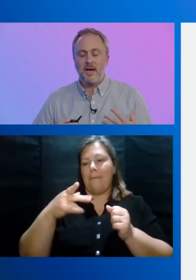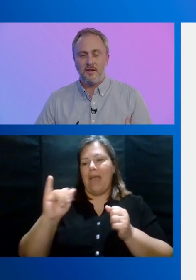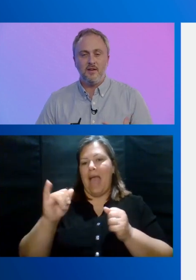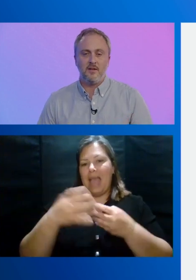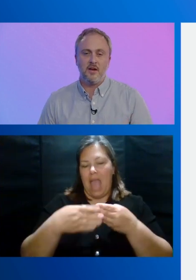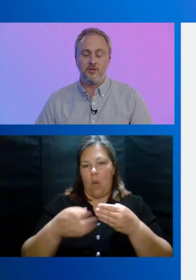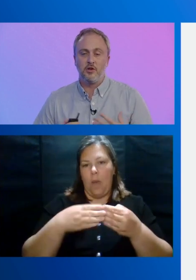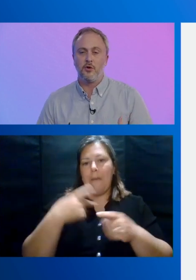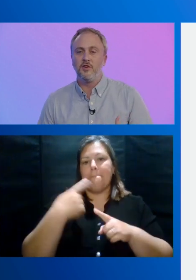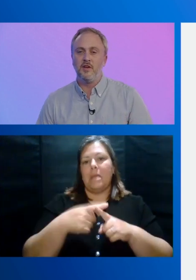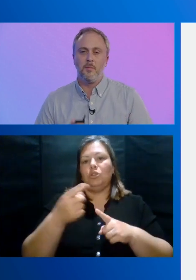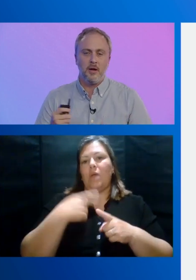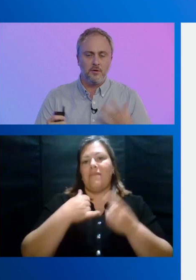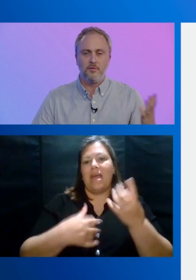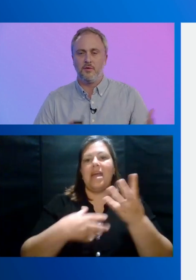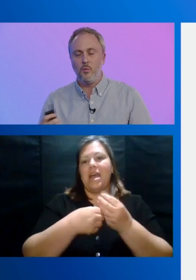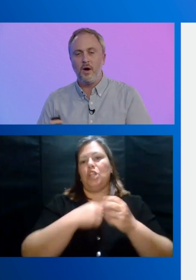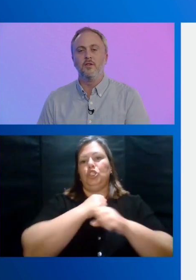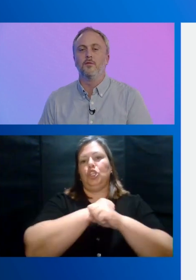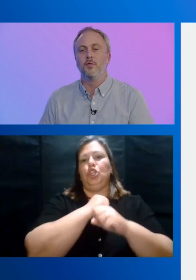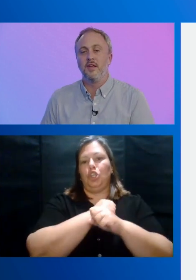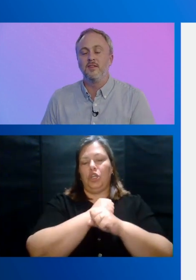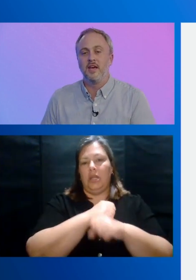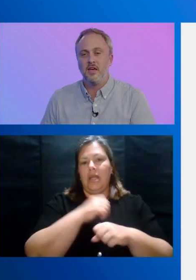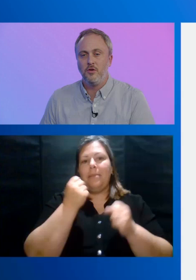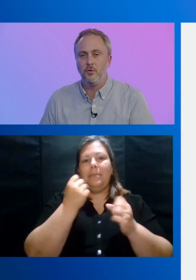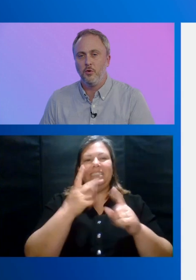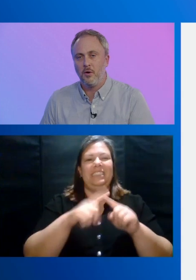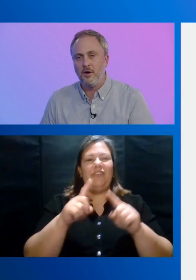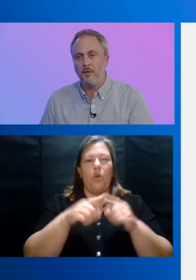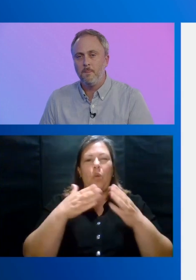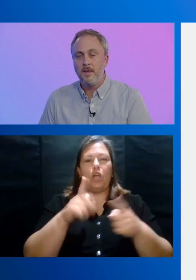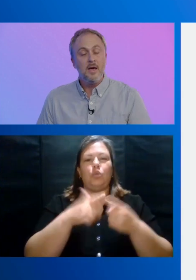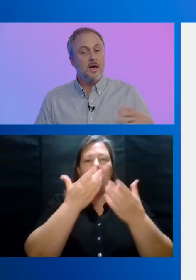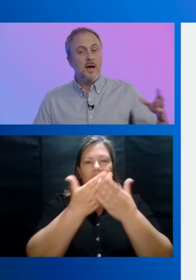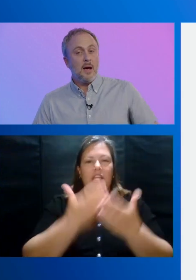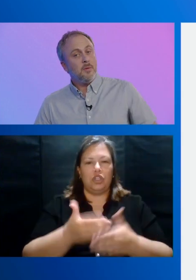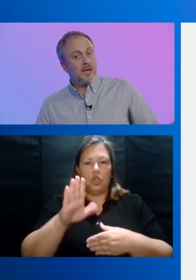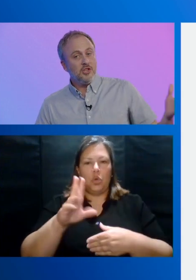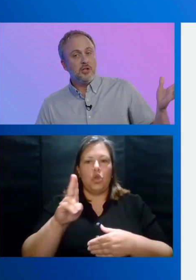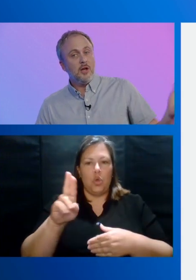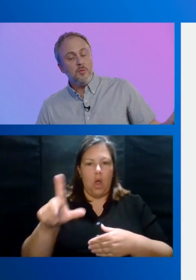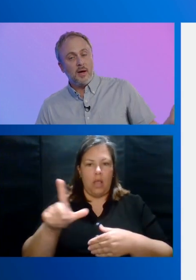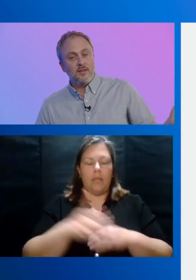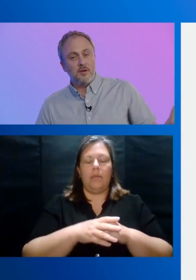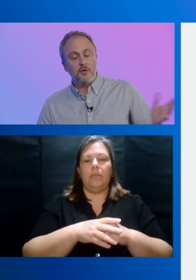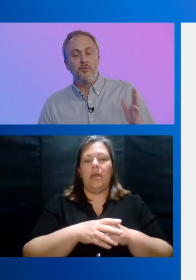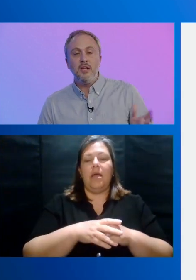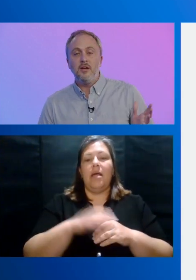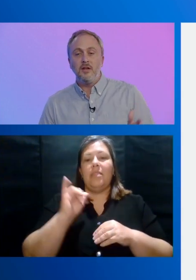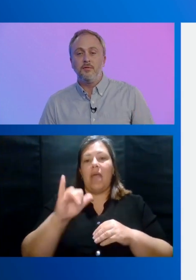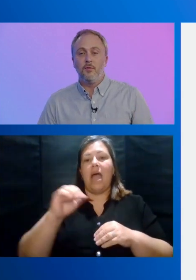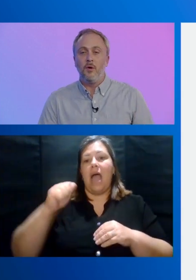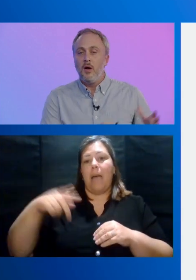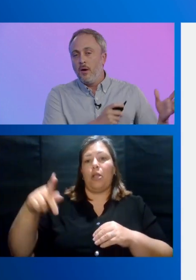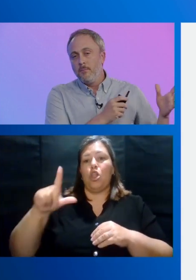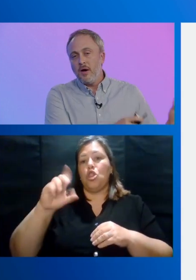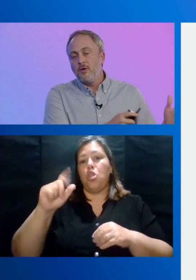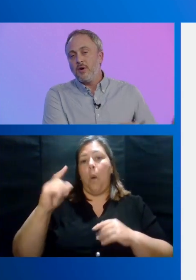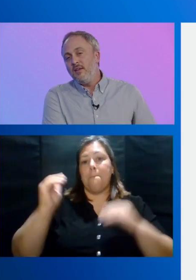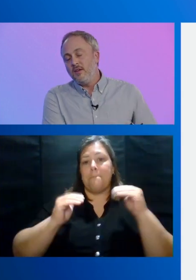this added security by lots of different ways of authenticating your URL. Application Load Balancer is really nice